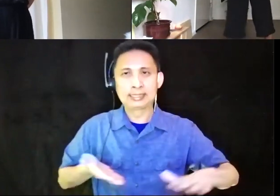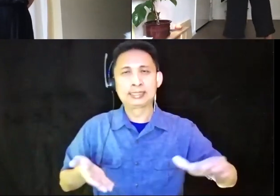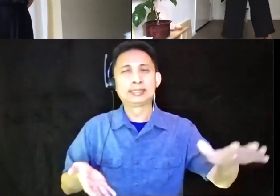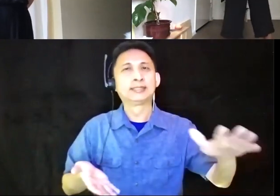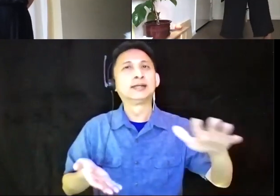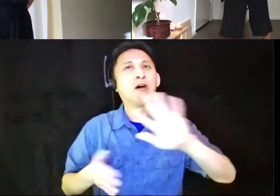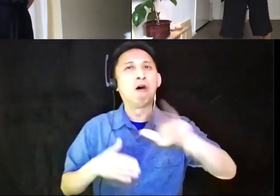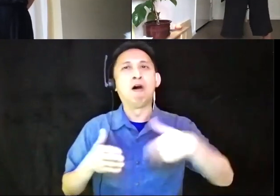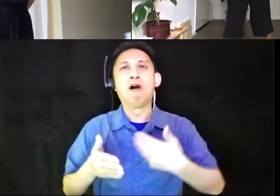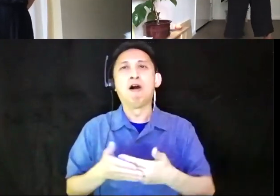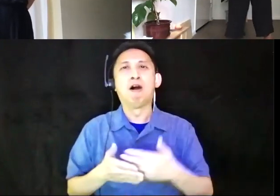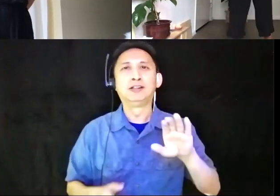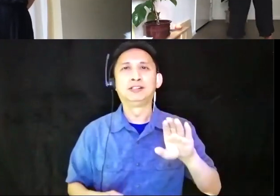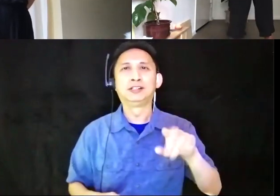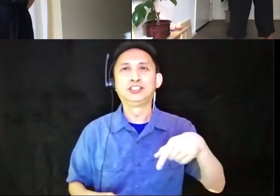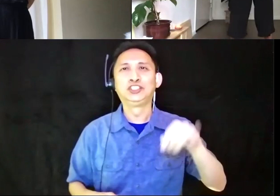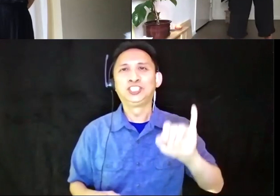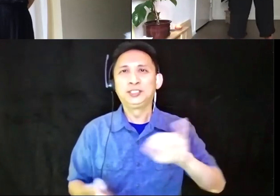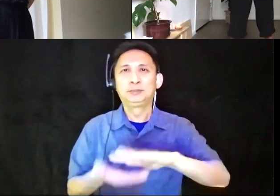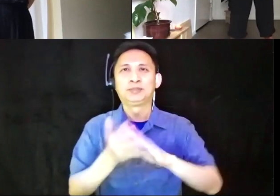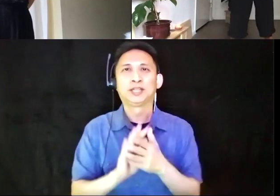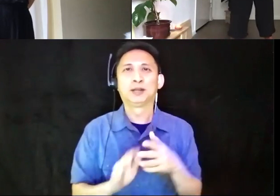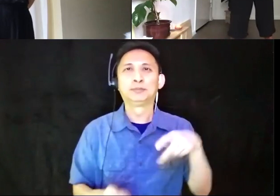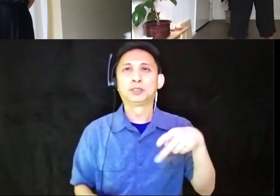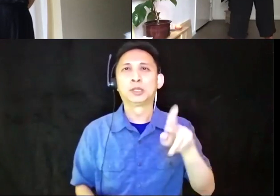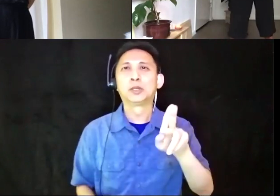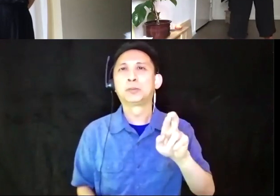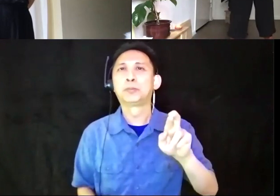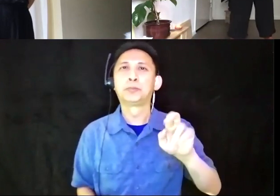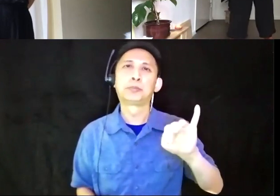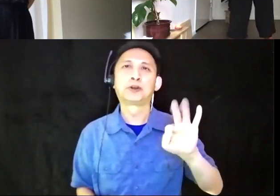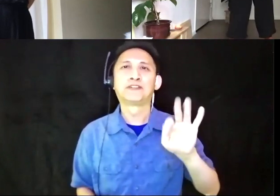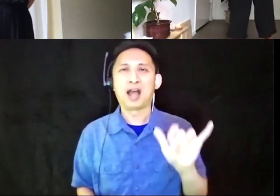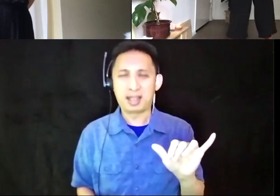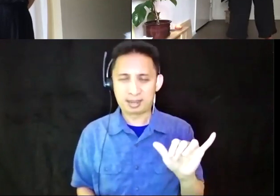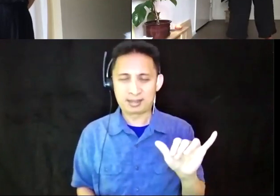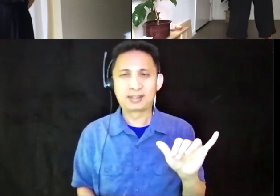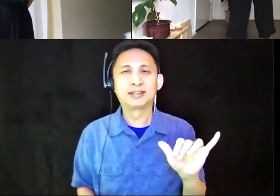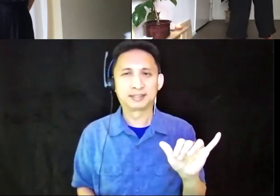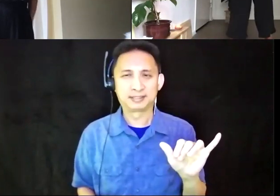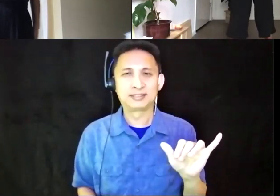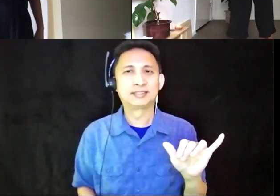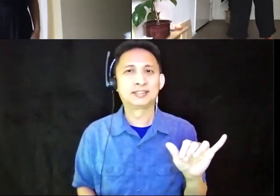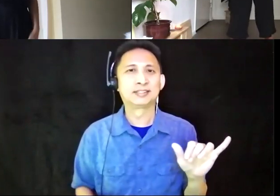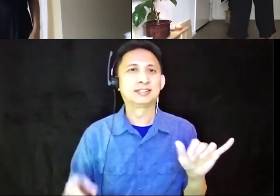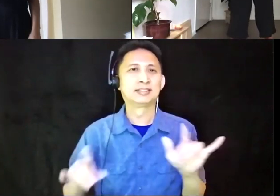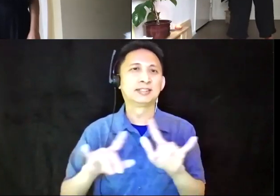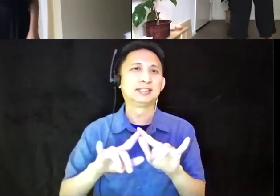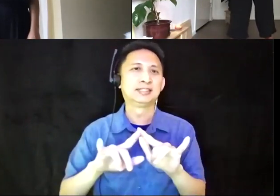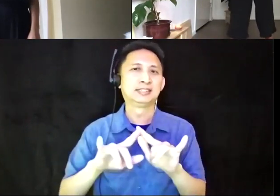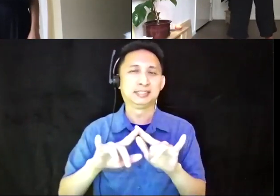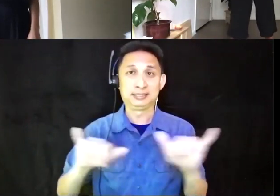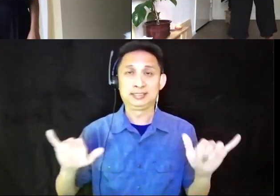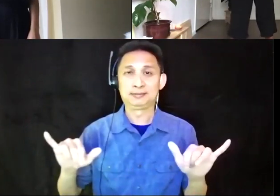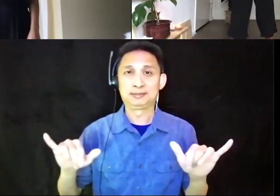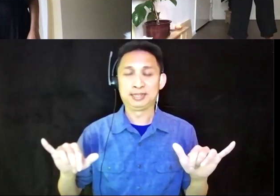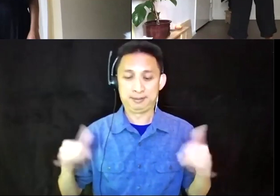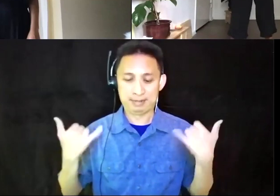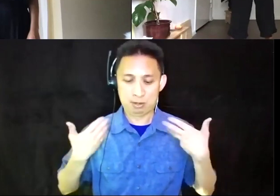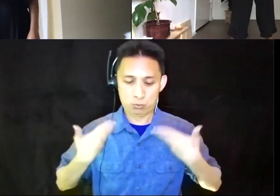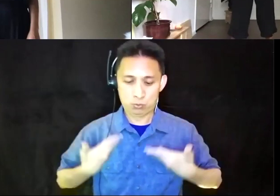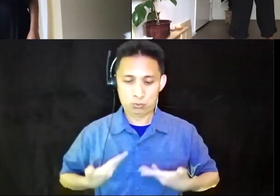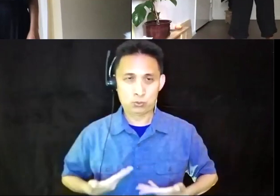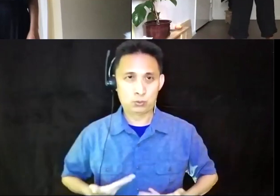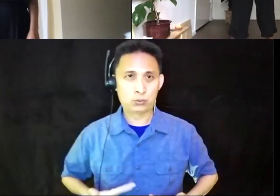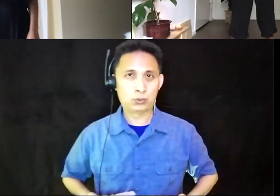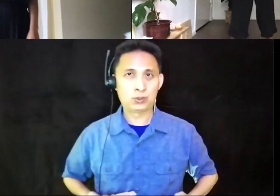chi. And now we're filled with all of this purified chi, and we can circulate that through